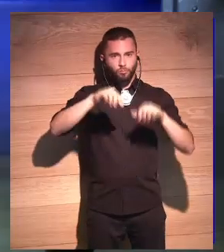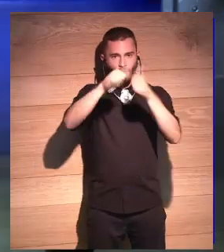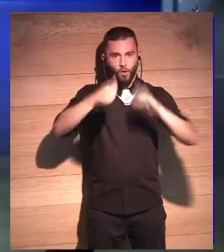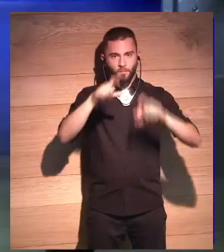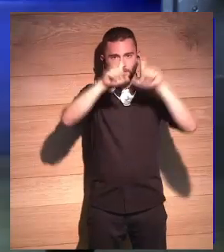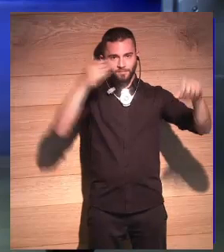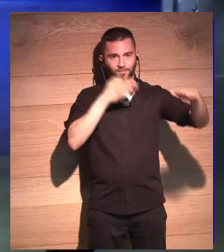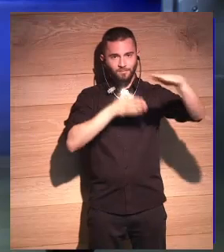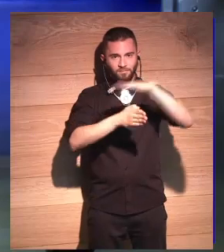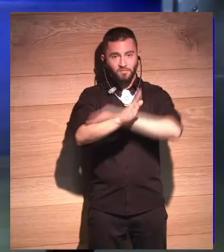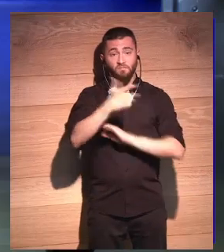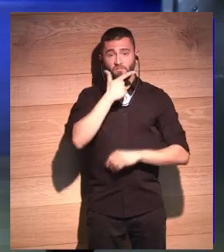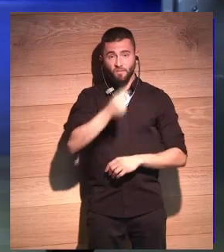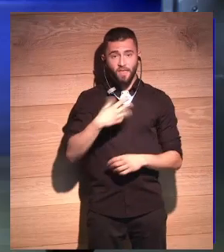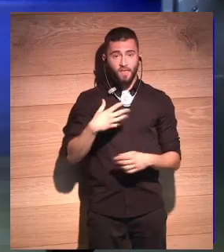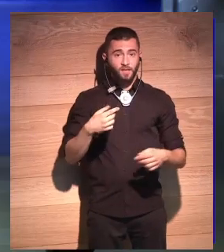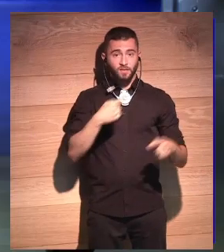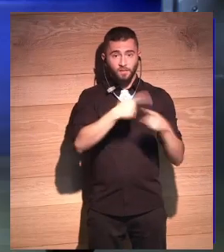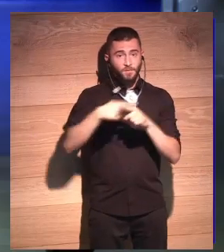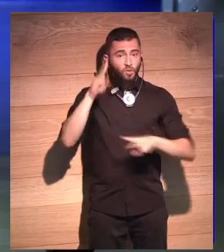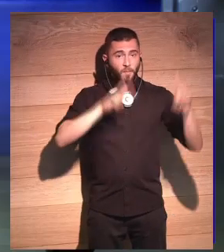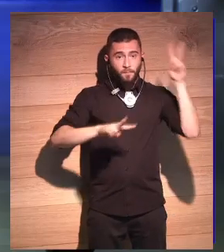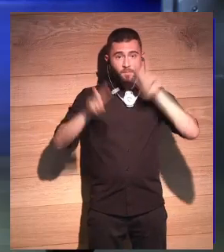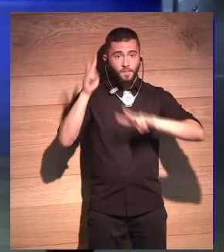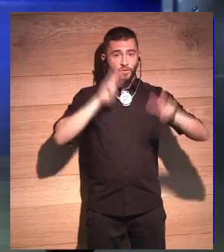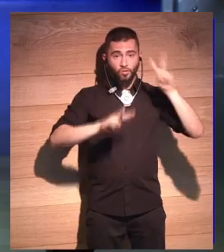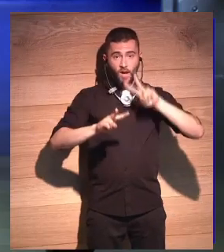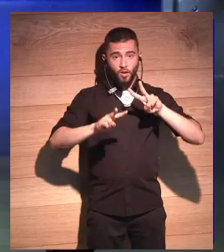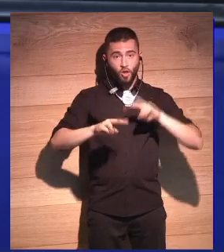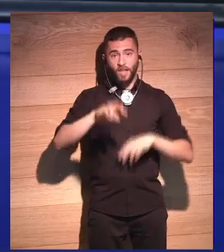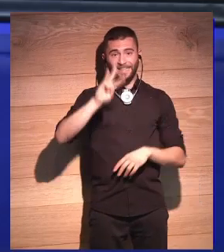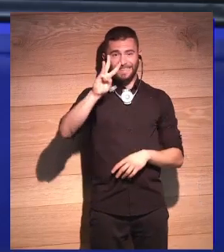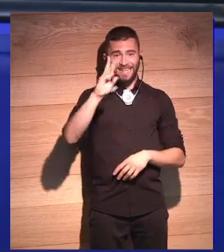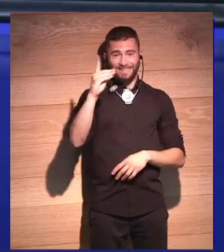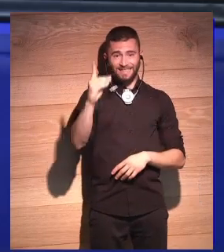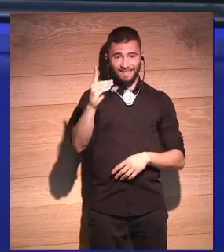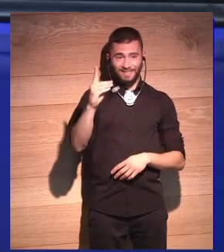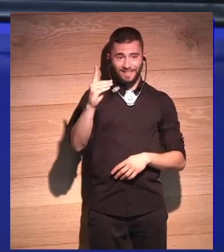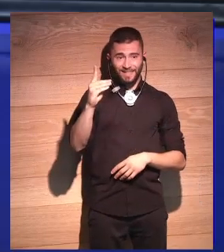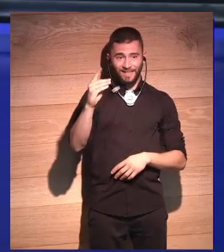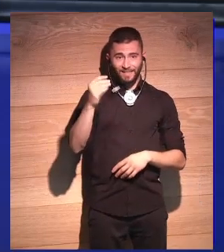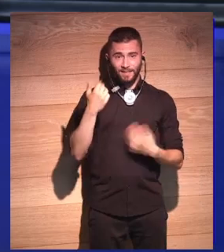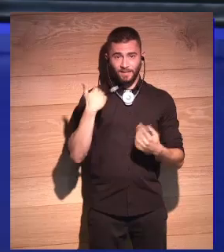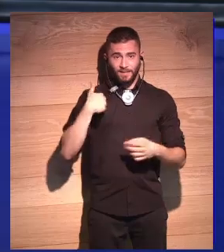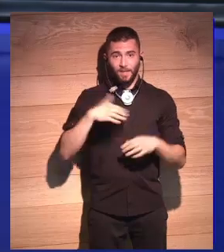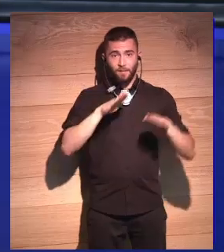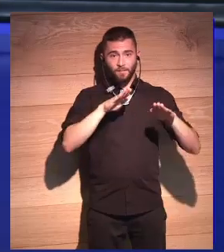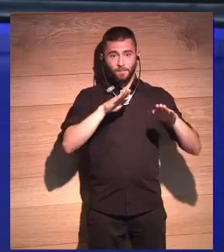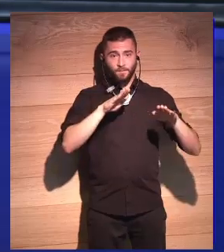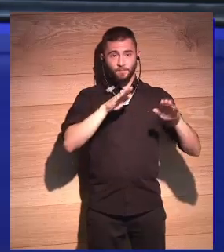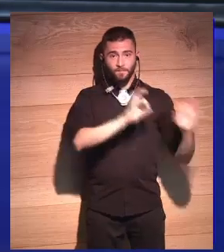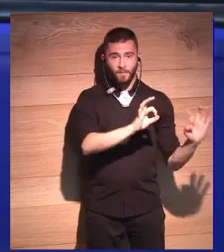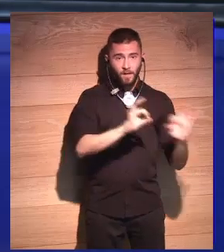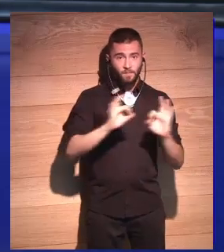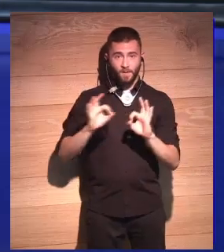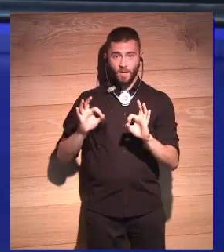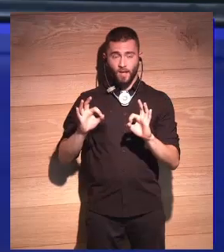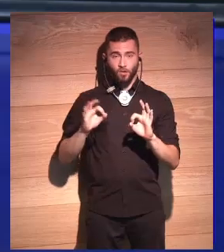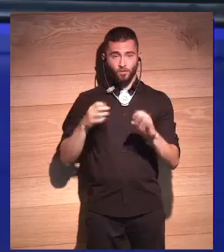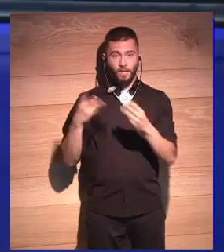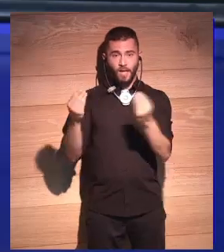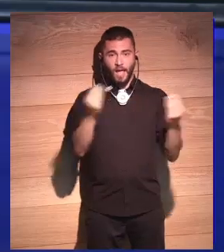everything in 3D anyway. So again, we had all the skill set ready to build real-time environments. We just changed our rendering pipeline